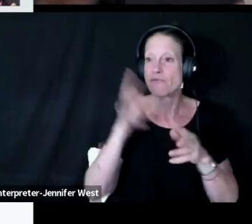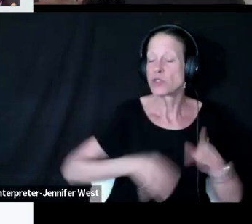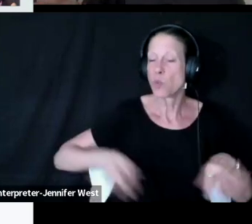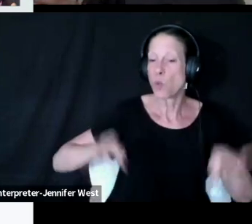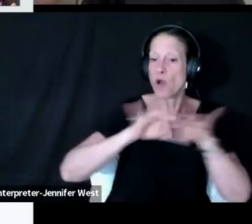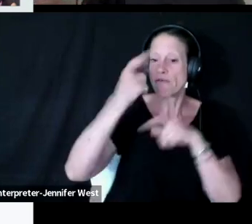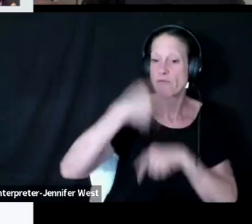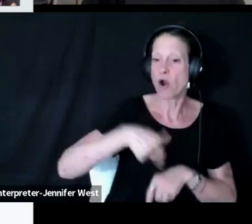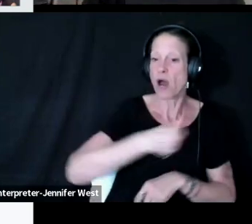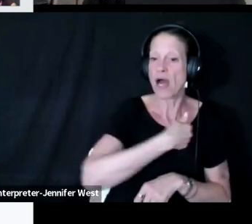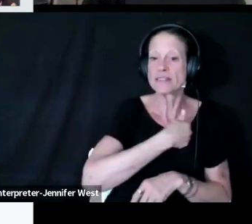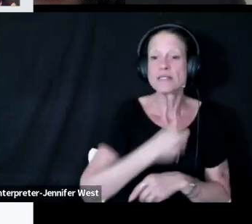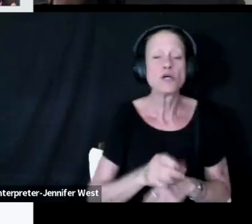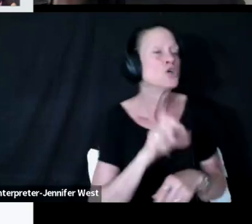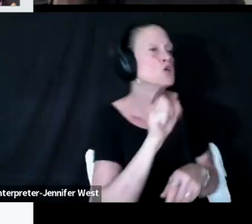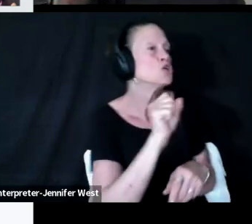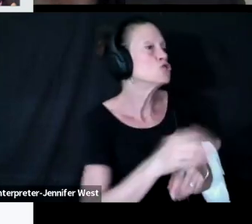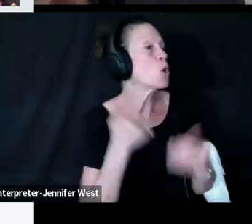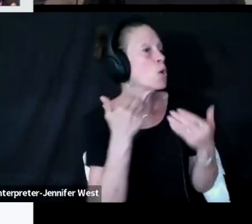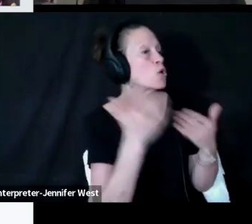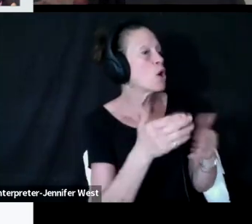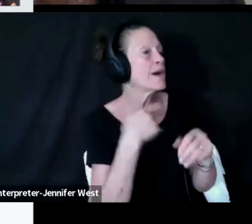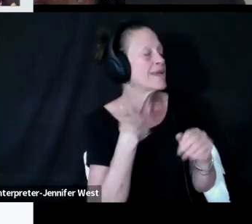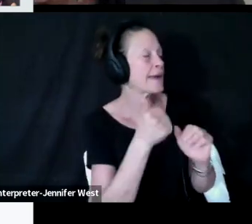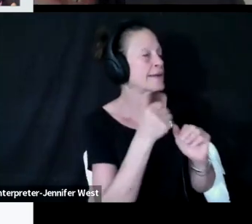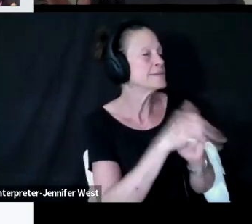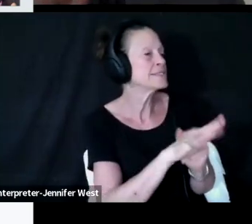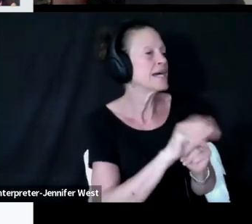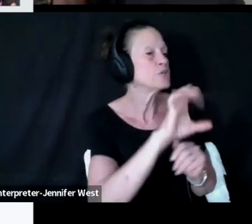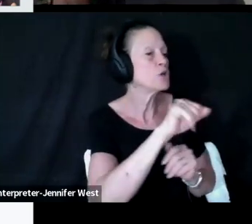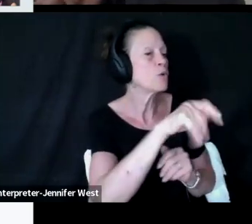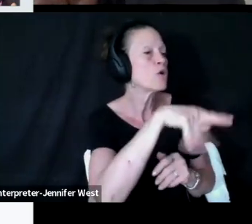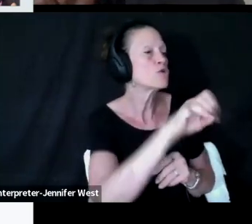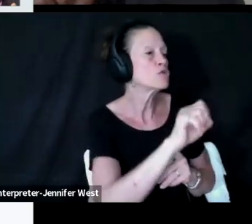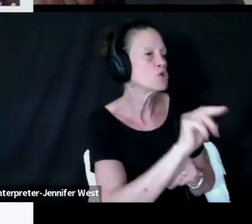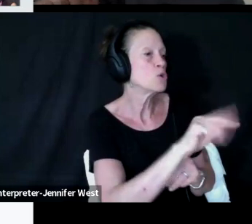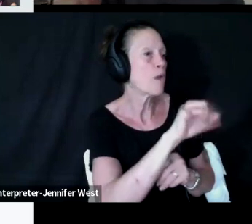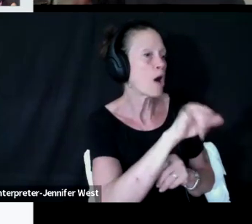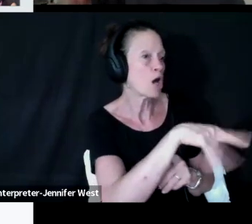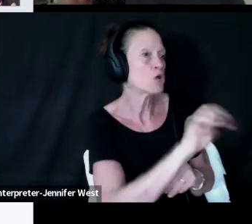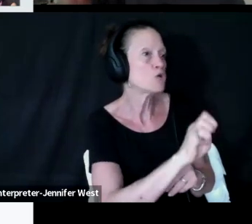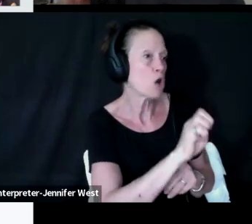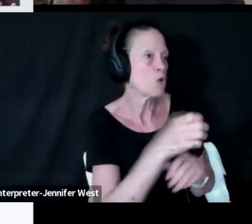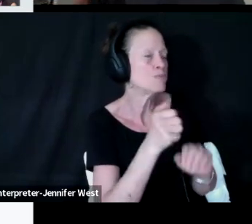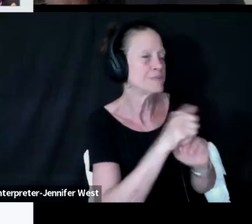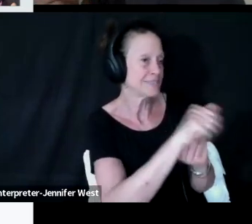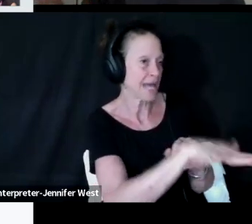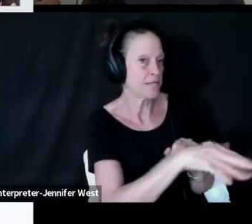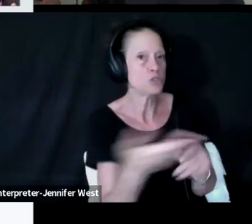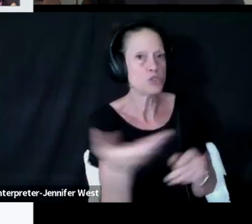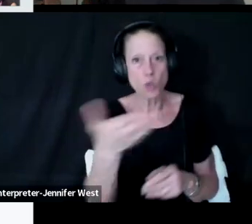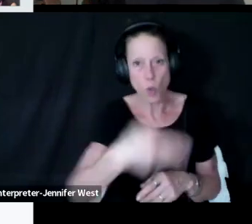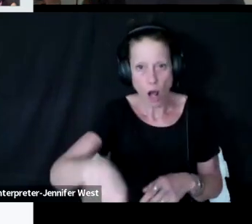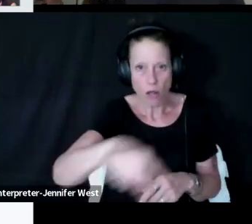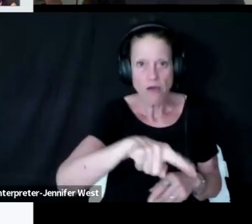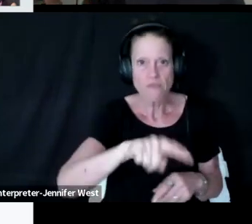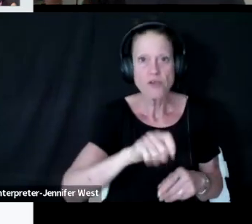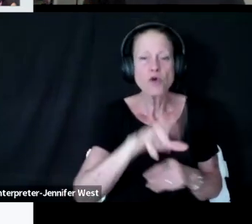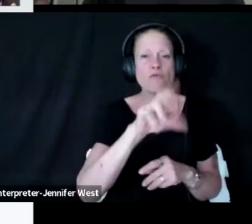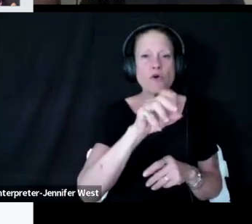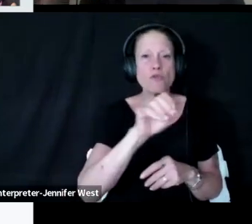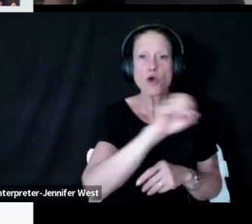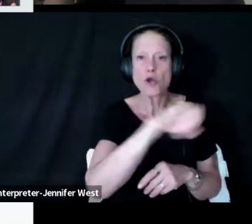just go to get started. We're going to give you a coupon code that you can put in there for 30% off